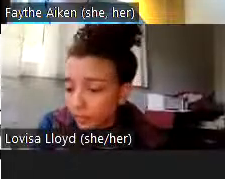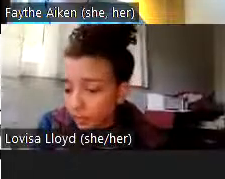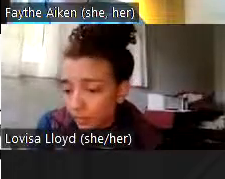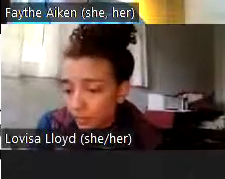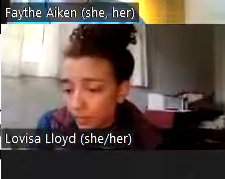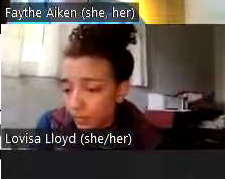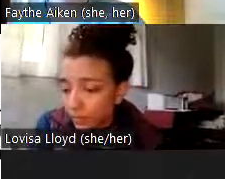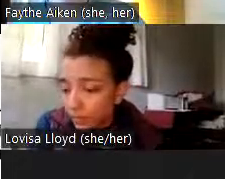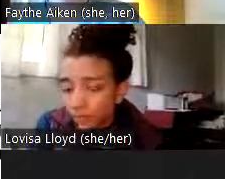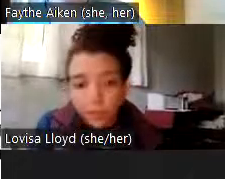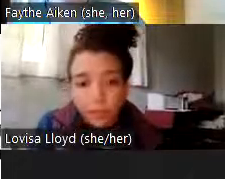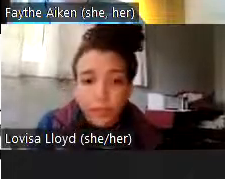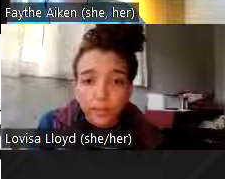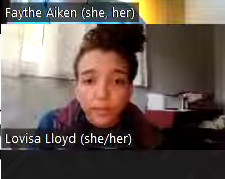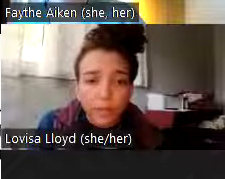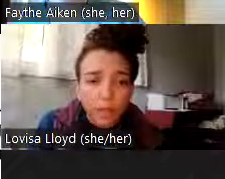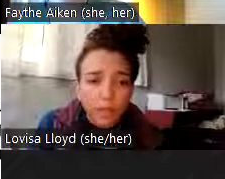Thank you, Dr. Moses.